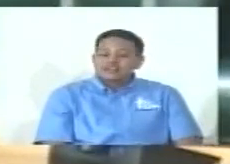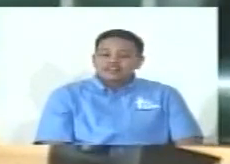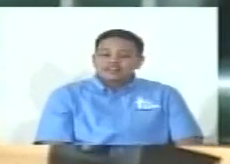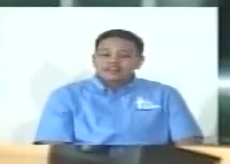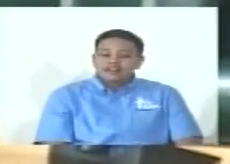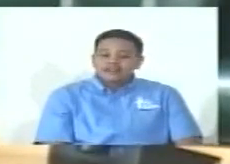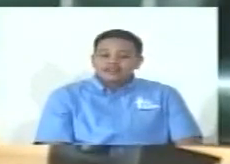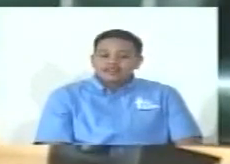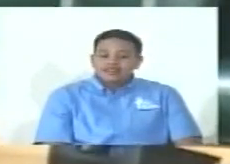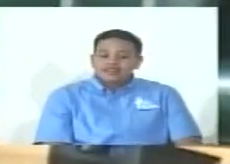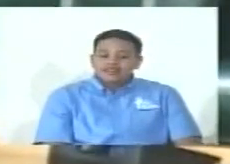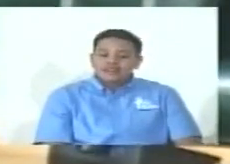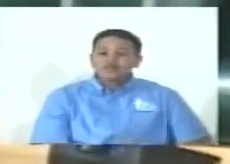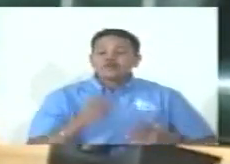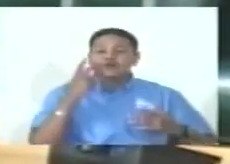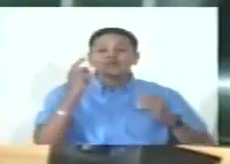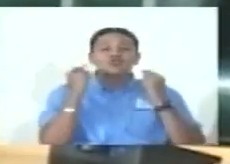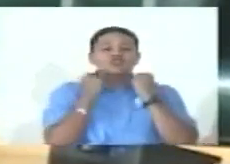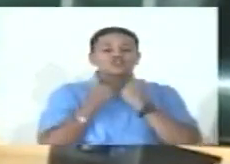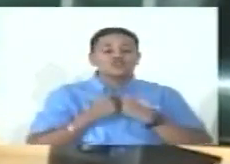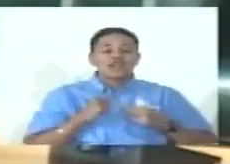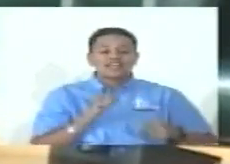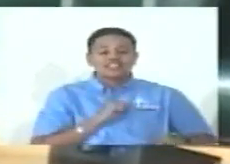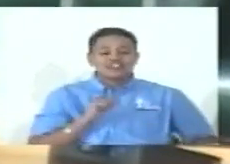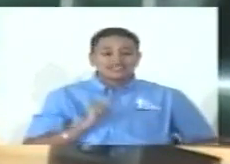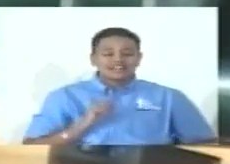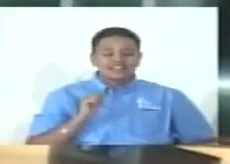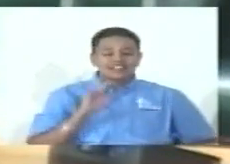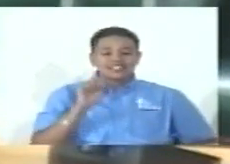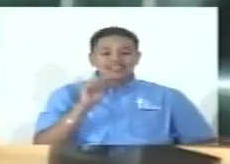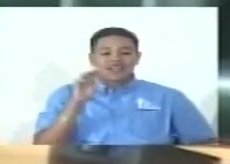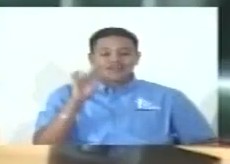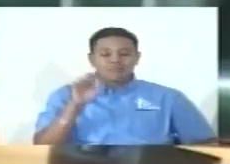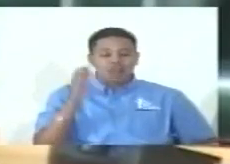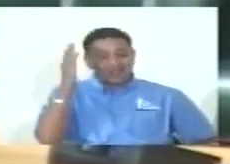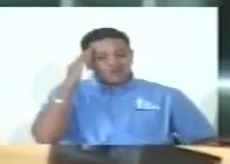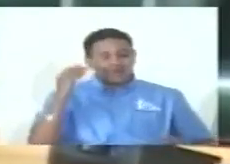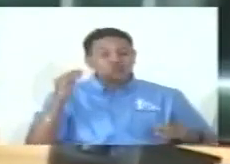the jewelry and Senator Scott Motley, I know they